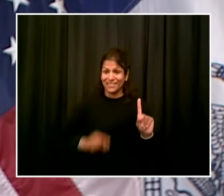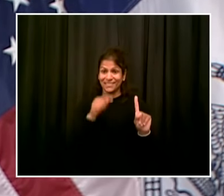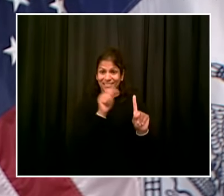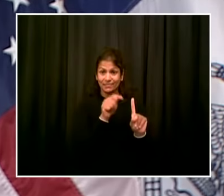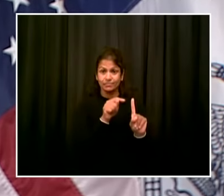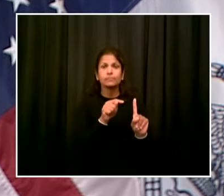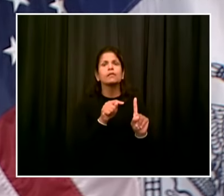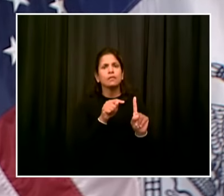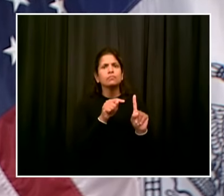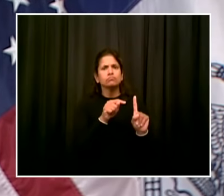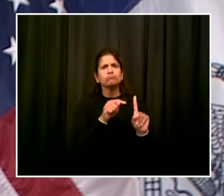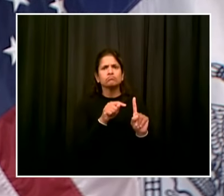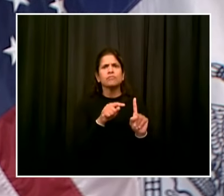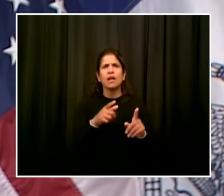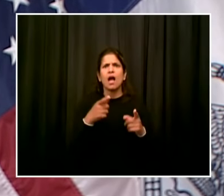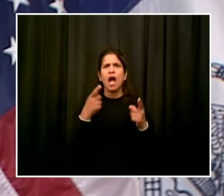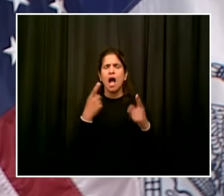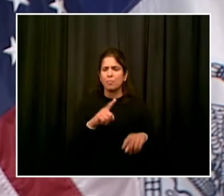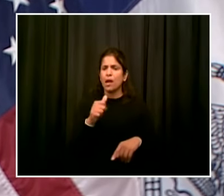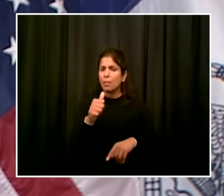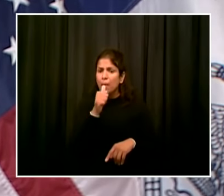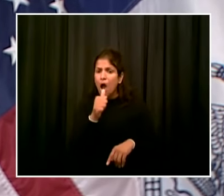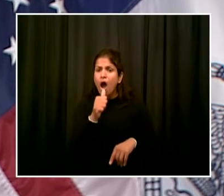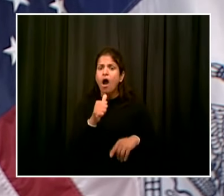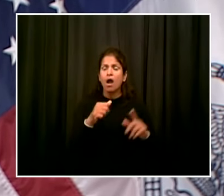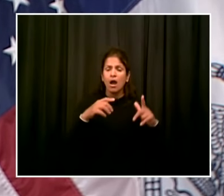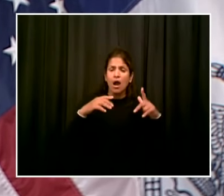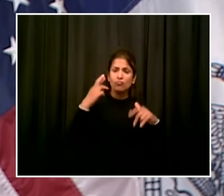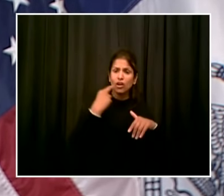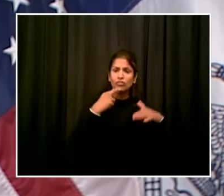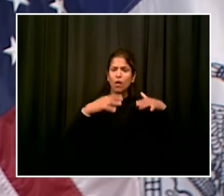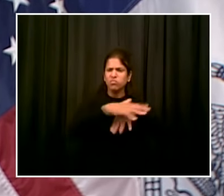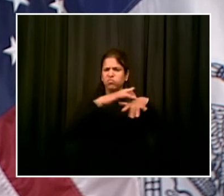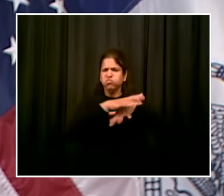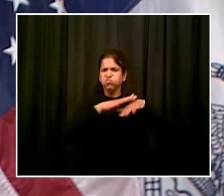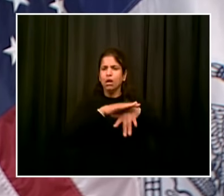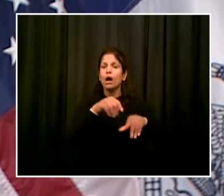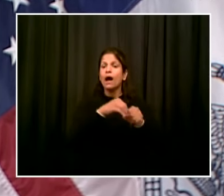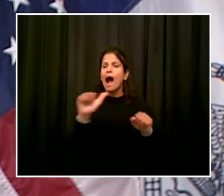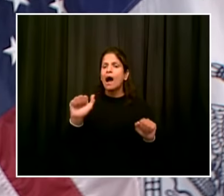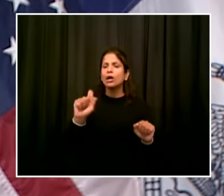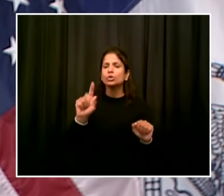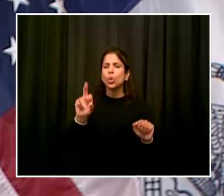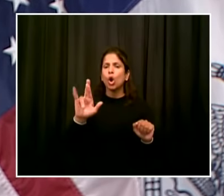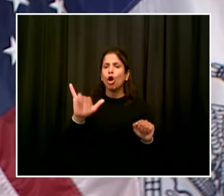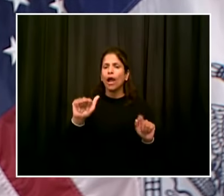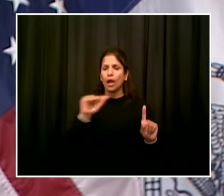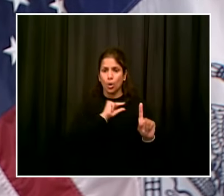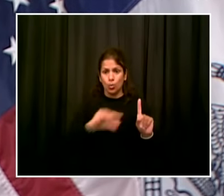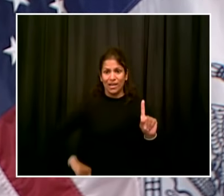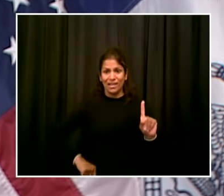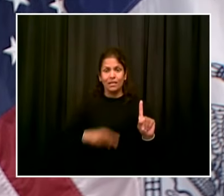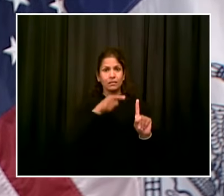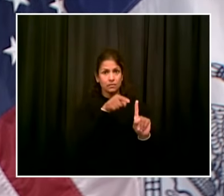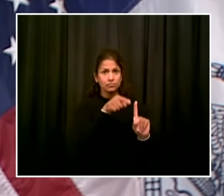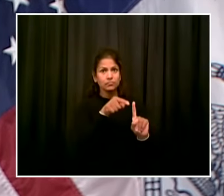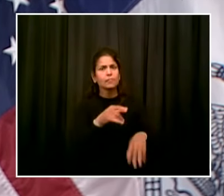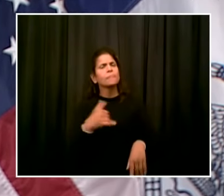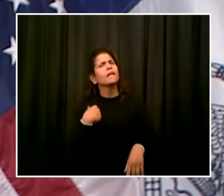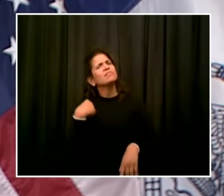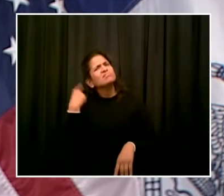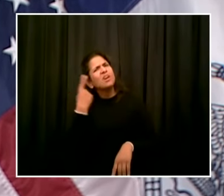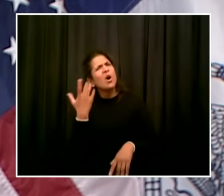so long to lower the boom on businesses that have been repeatedly in violation of social distancing procedures? Nolan, look, again, I